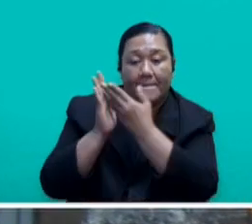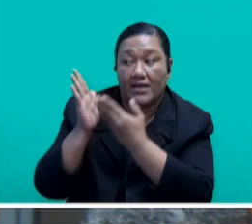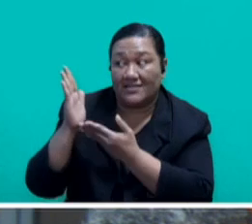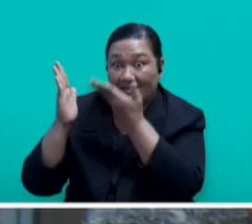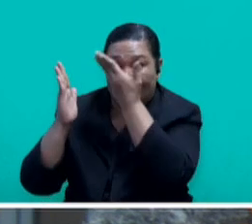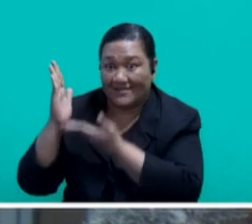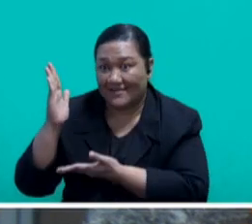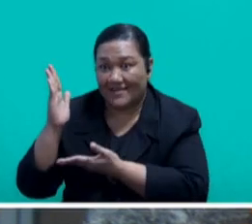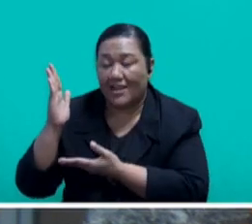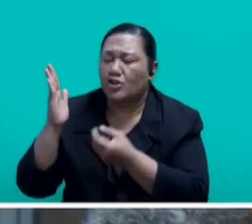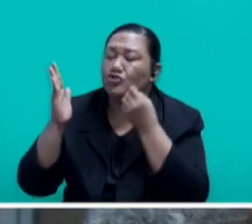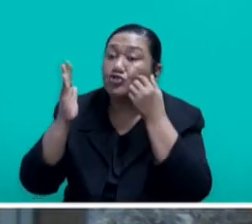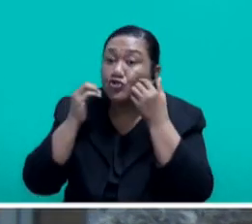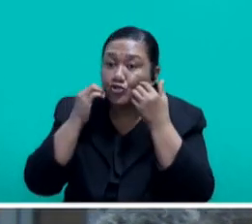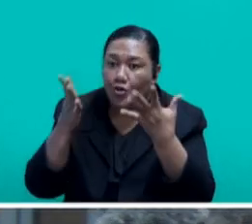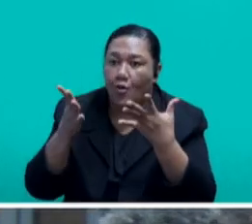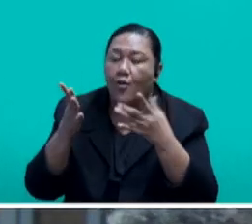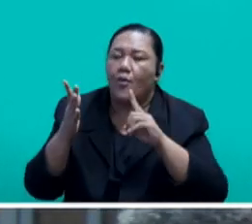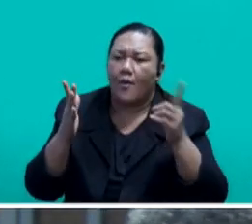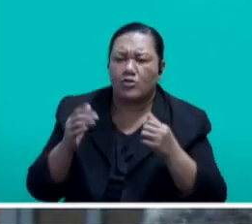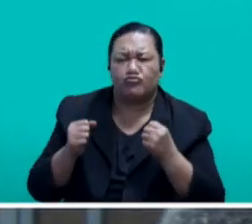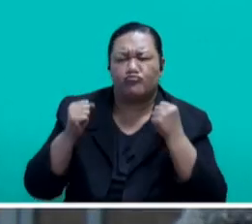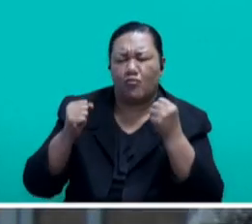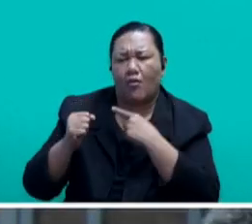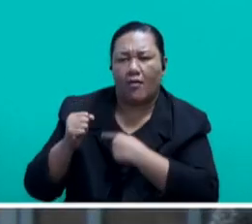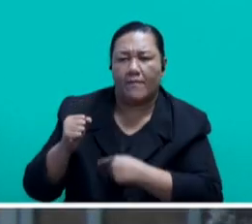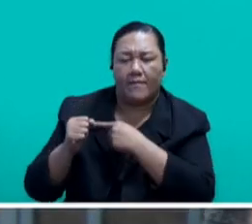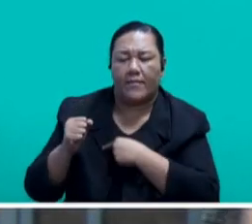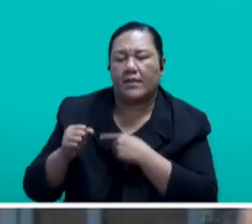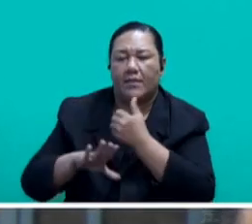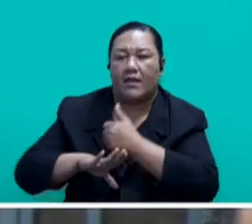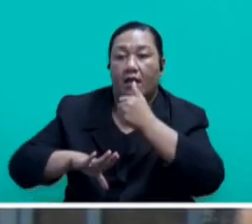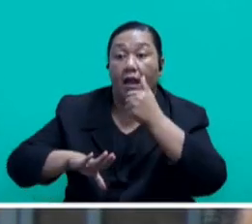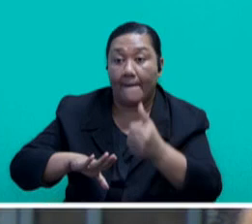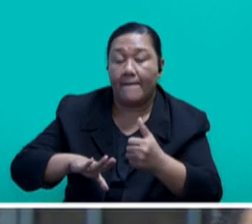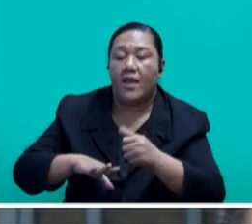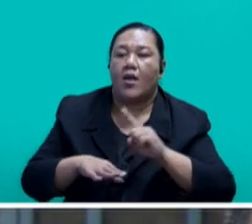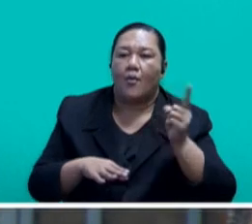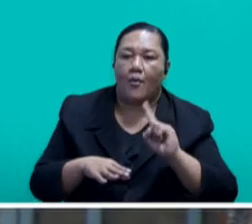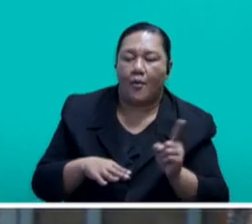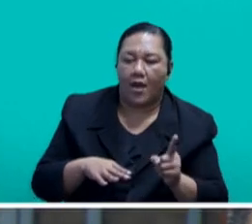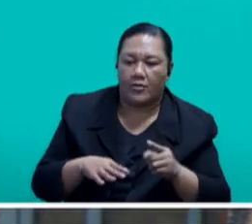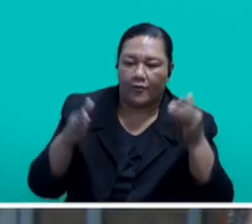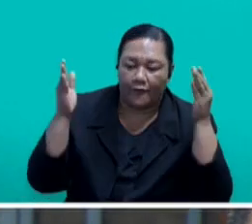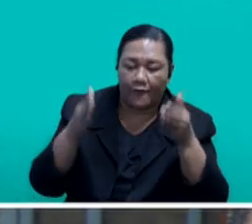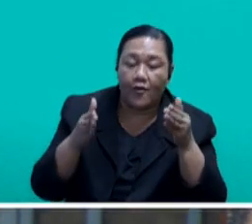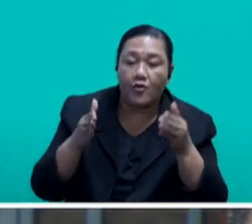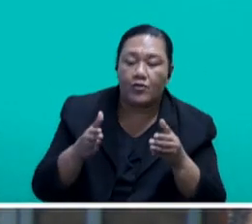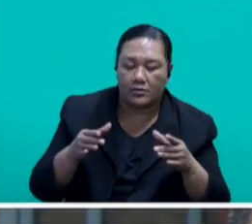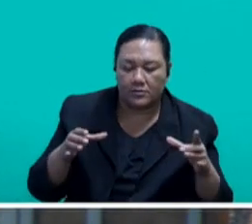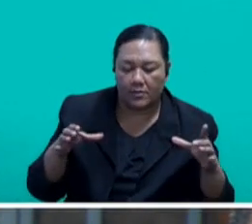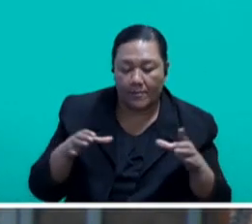reflective of a strong commitment by the coalition government to focus on macroeconomic